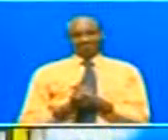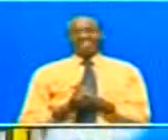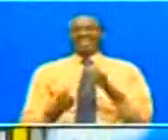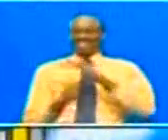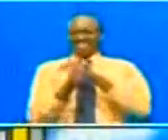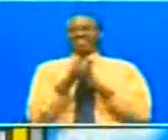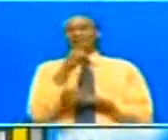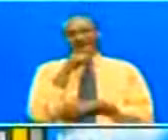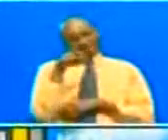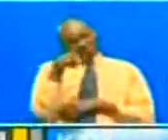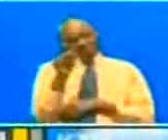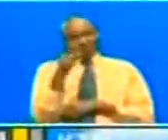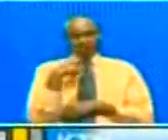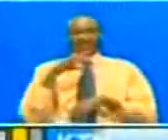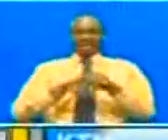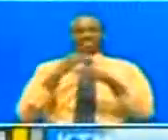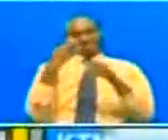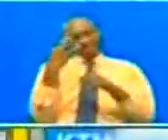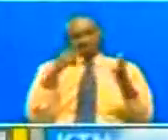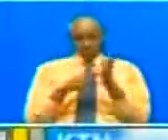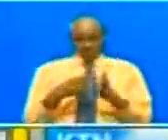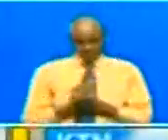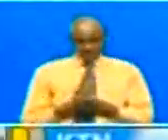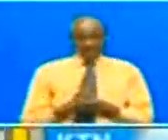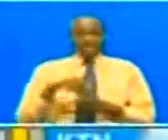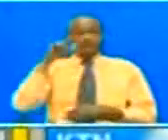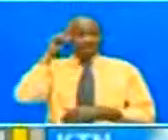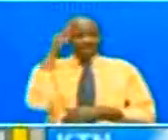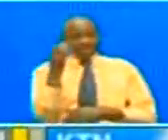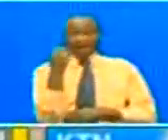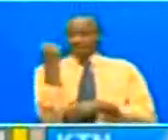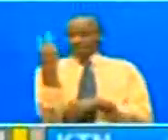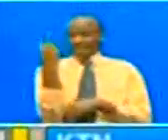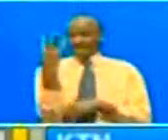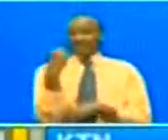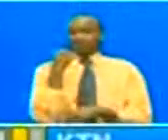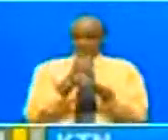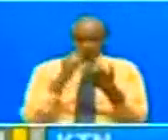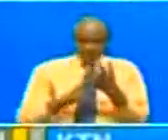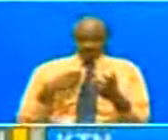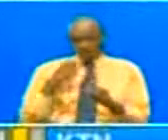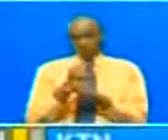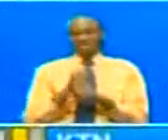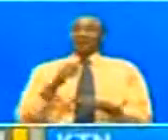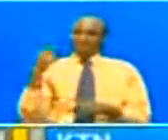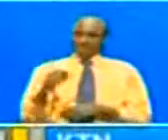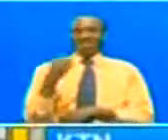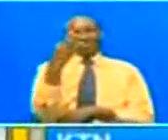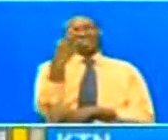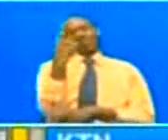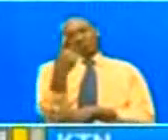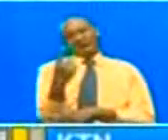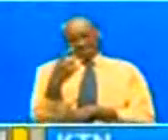Benjamin Mauda made sure of the 3 points. Coastal side Bandari came from a goal down to beat Bankers KCB 3-1 at